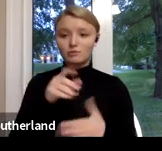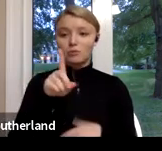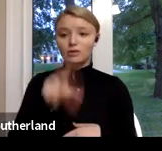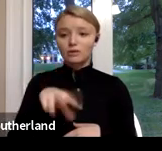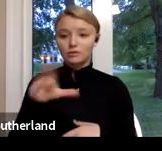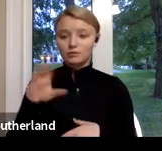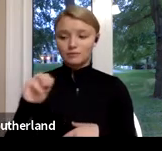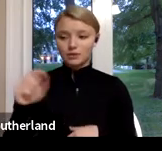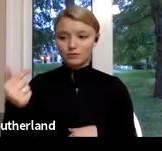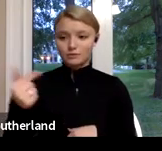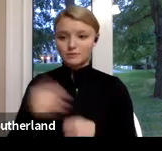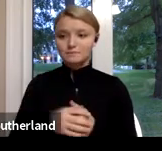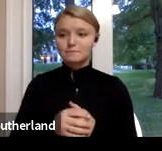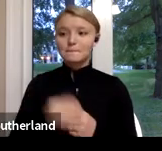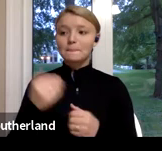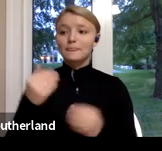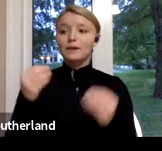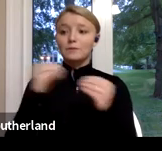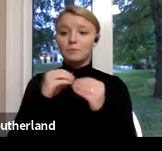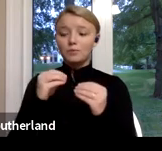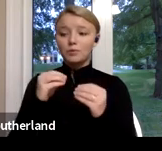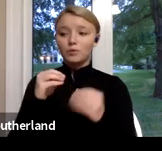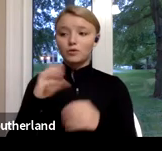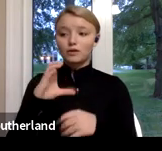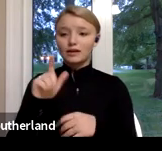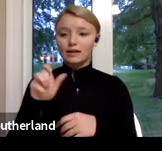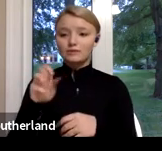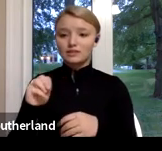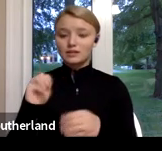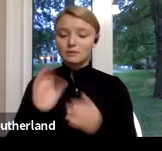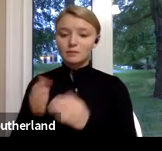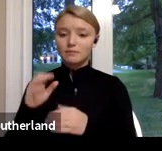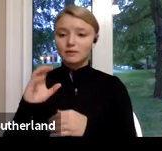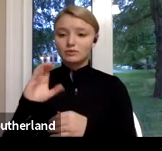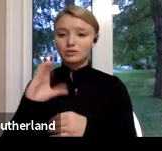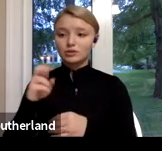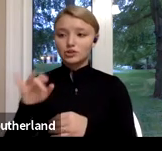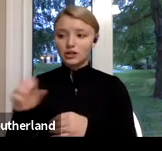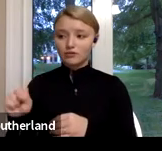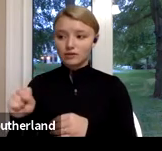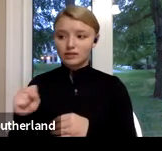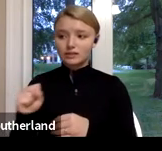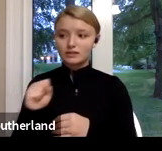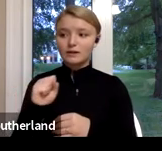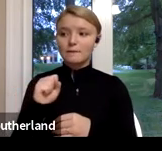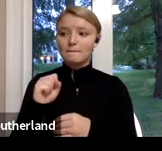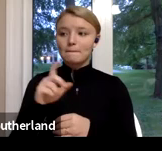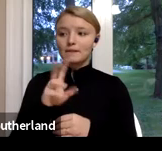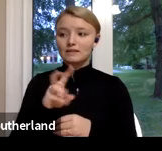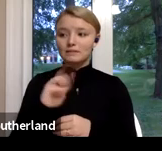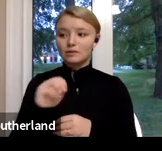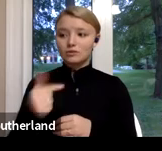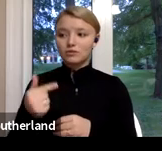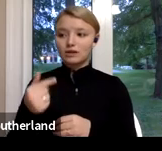cherries and cruciferous veggies like broccoli at 110 milligrams. It has more than twice the